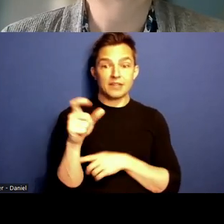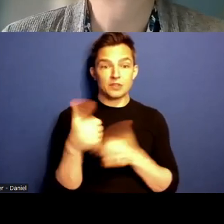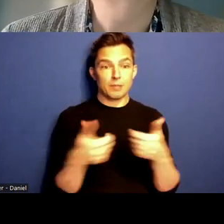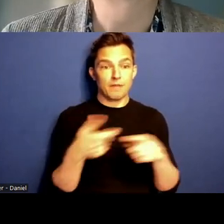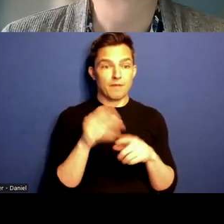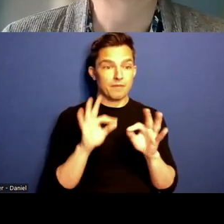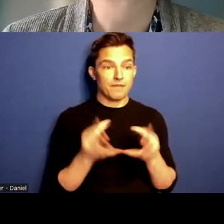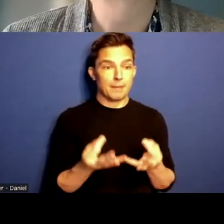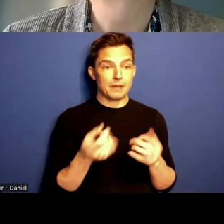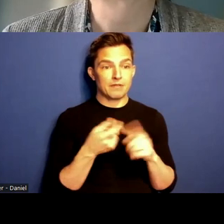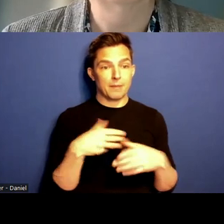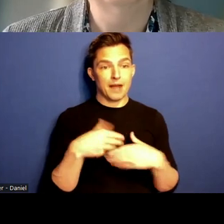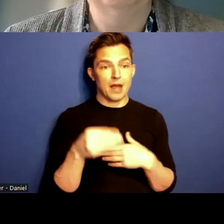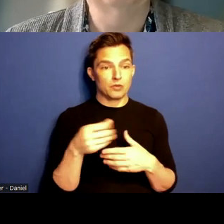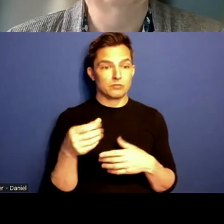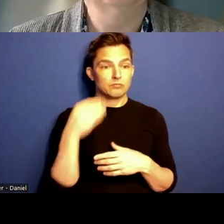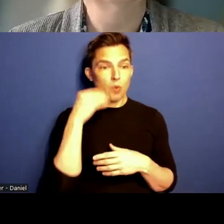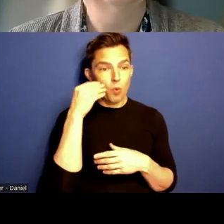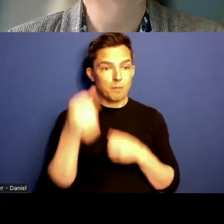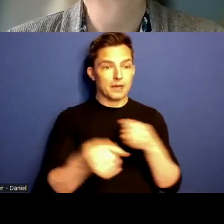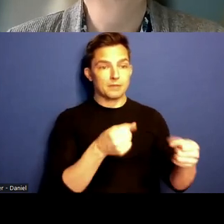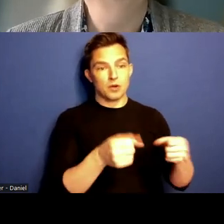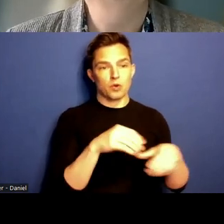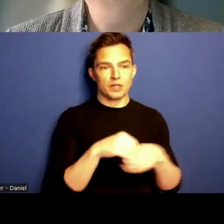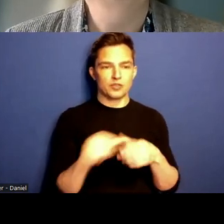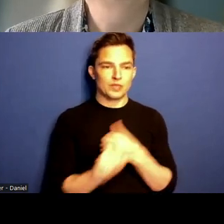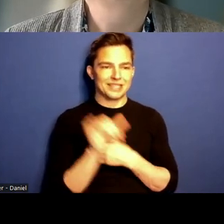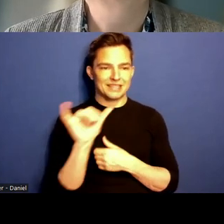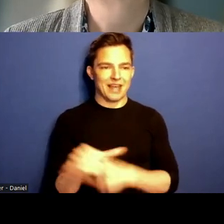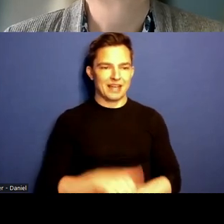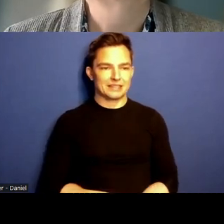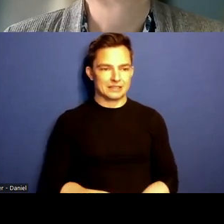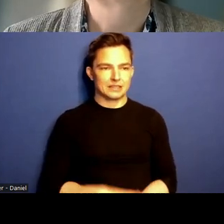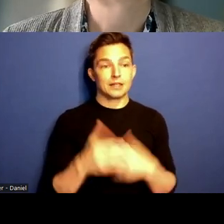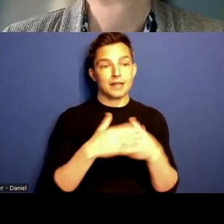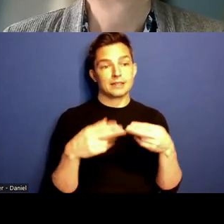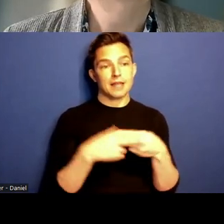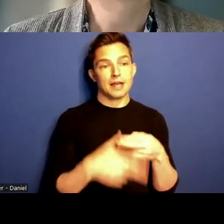home placement or be at risk thereof. Next slide.